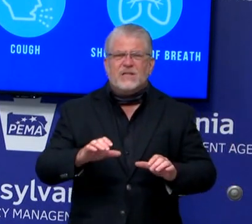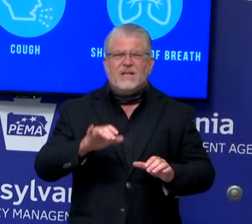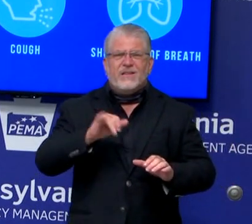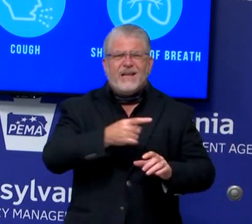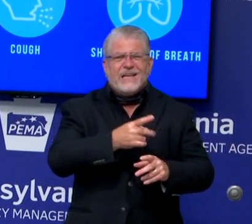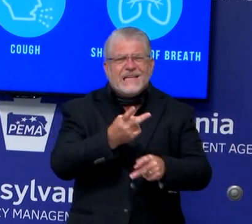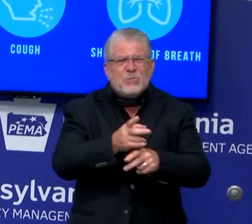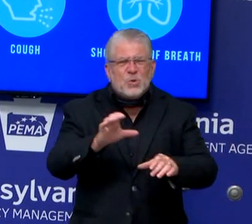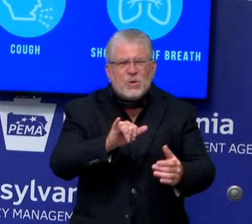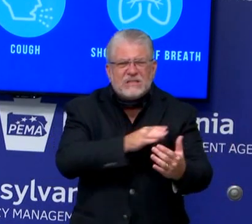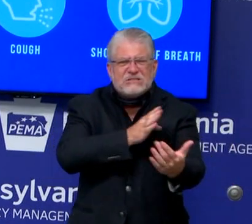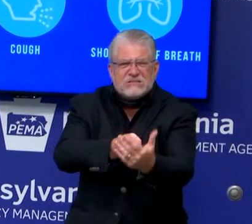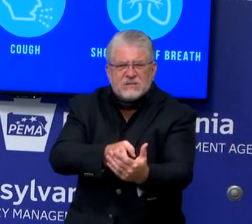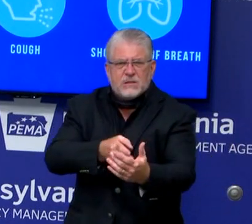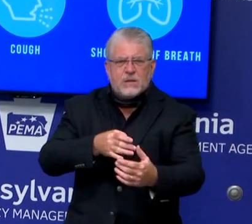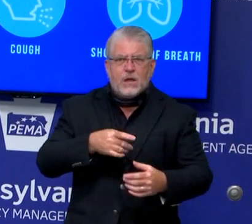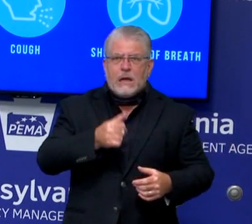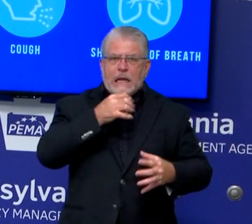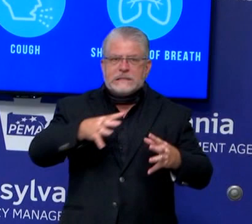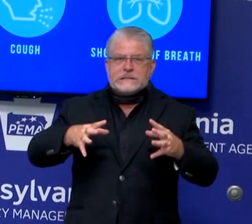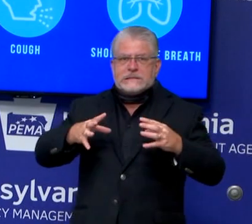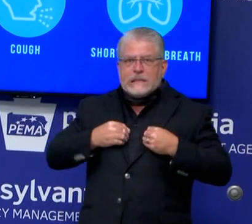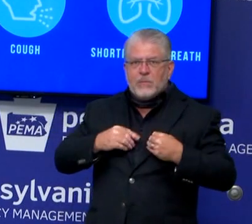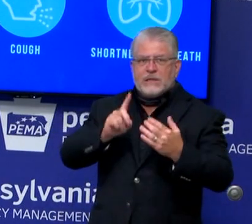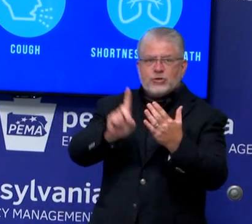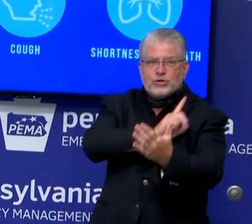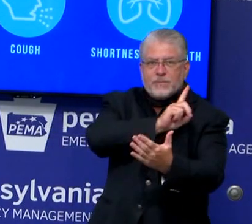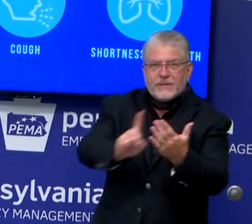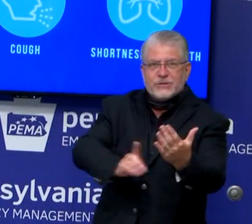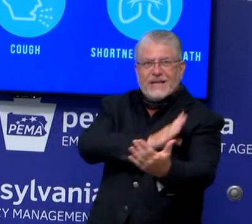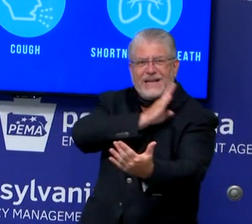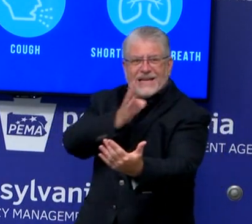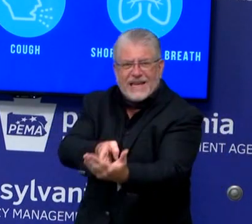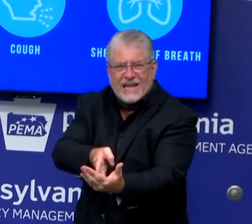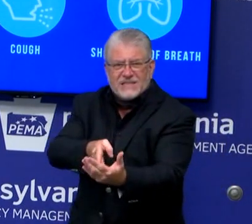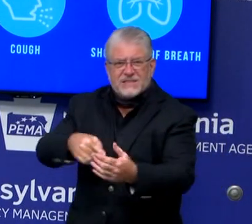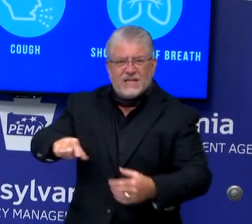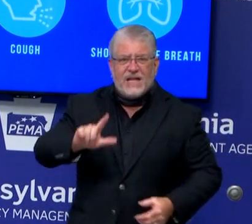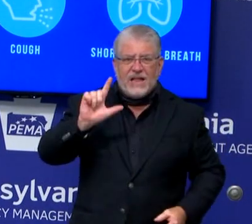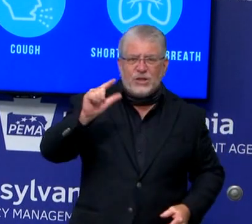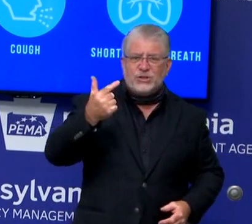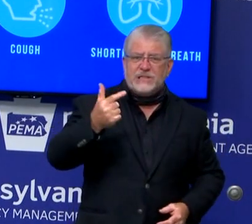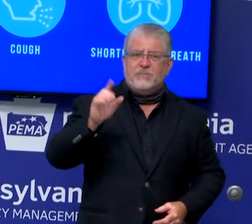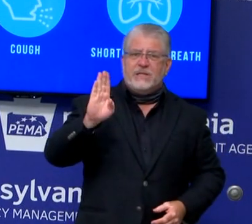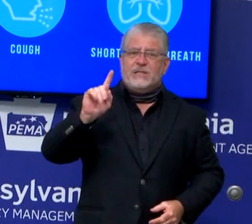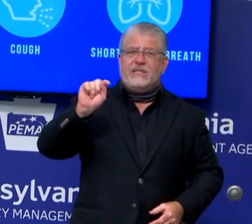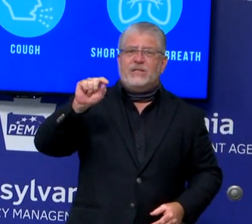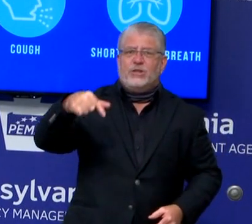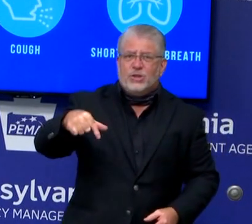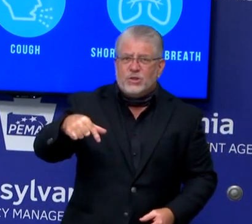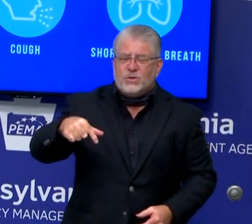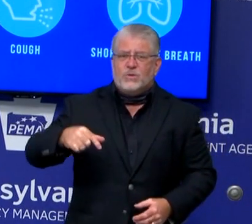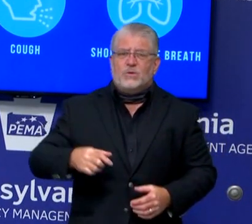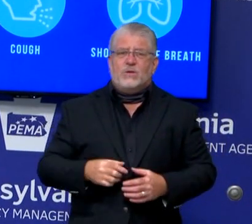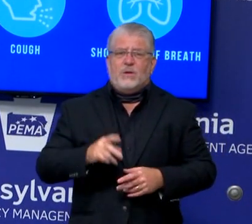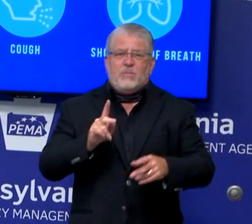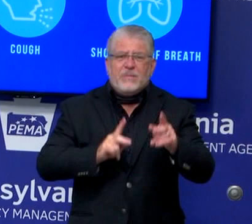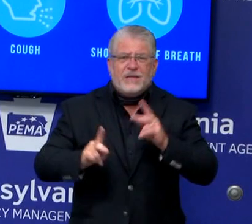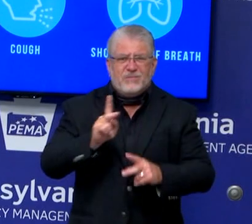intolerance and discrimination against LGBTQ individuals, and specifically transgender